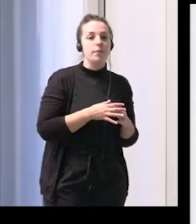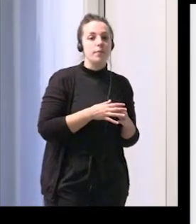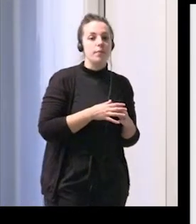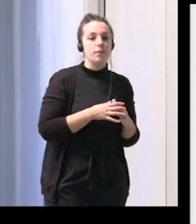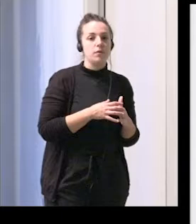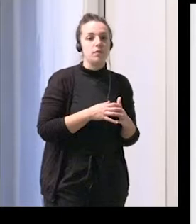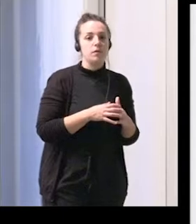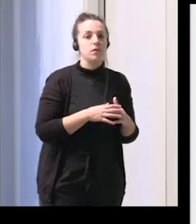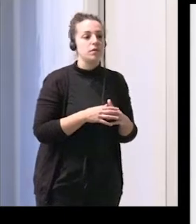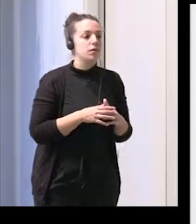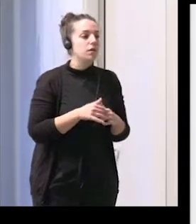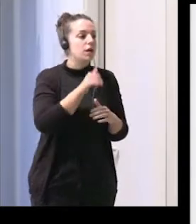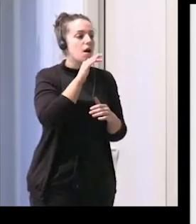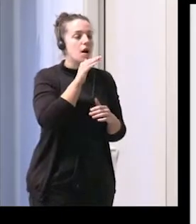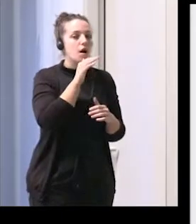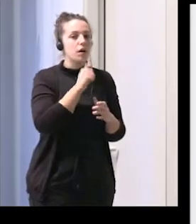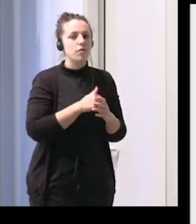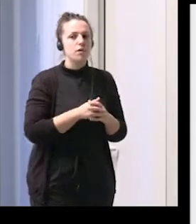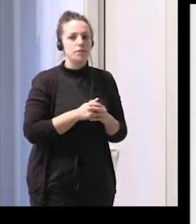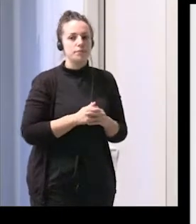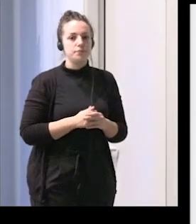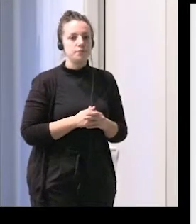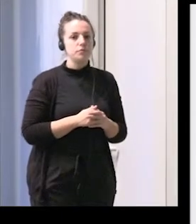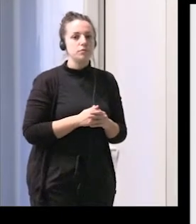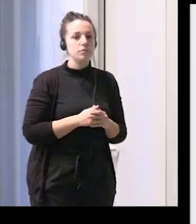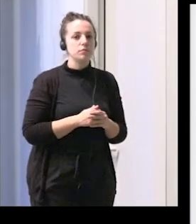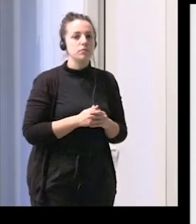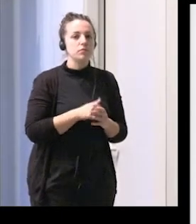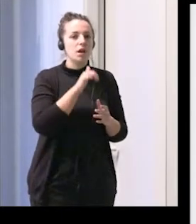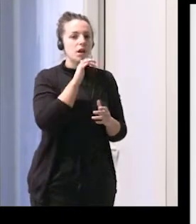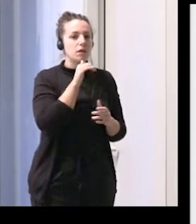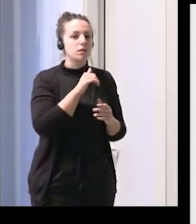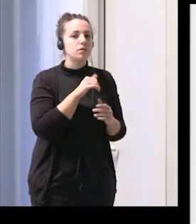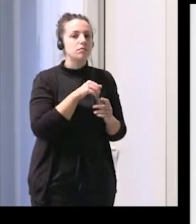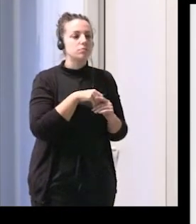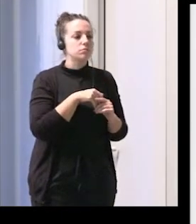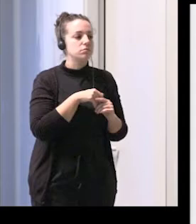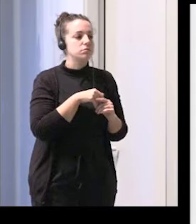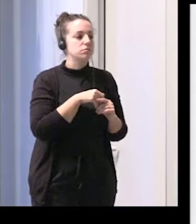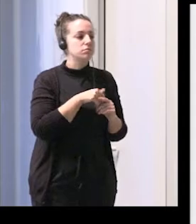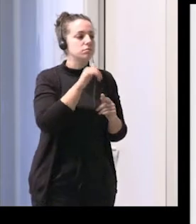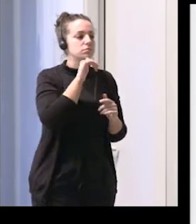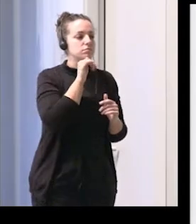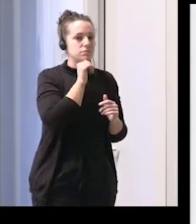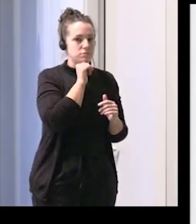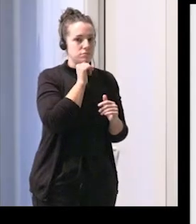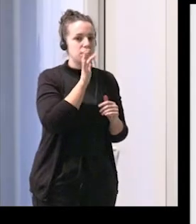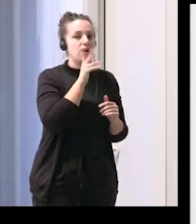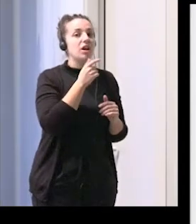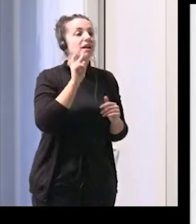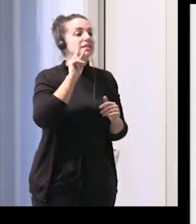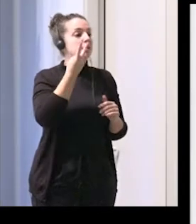degree of activity or the performance from the newly implanted device or the second device. It ranges from